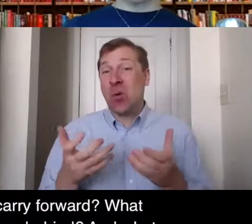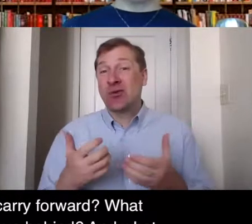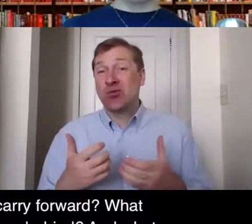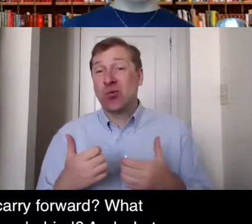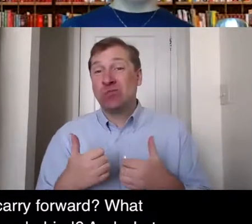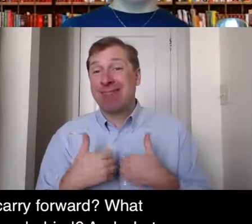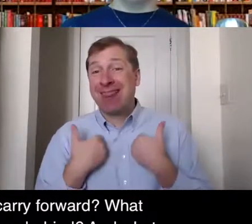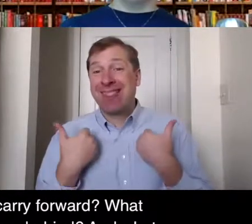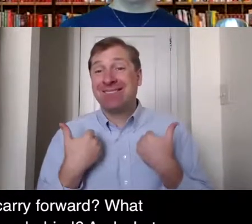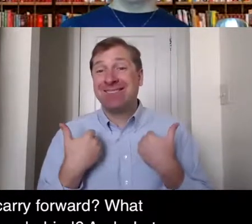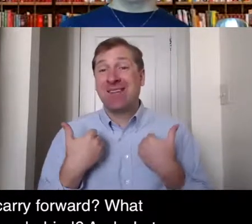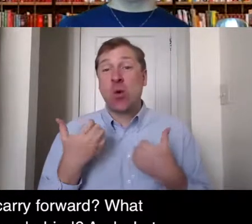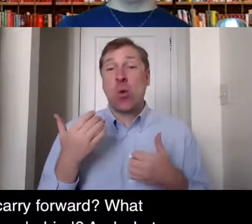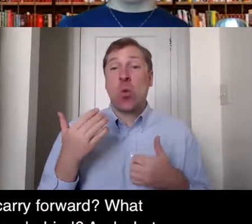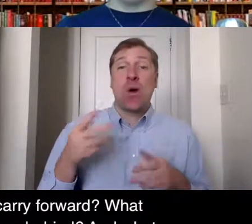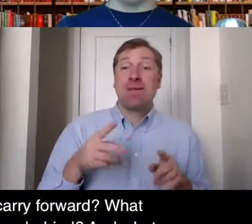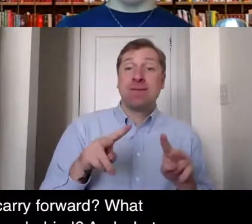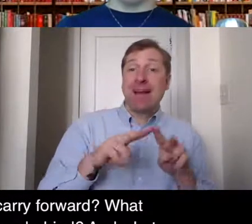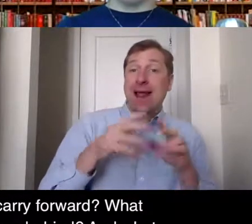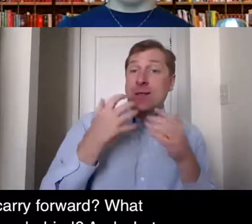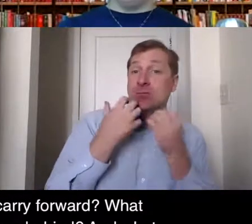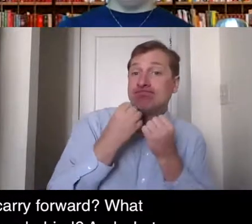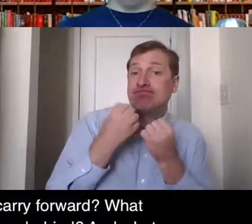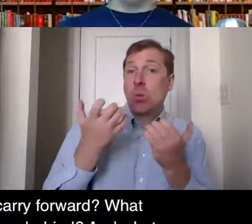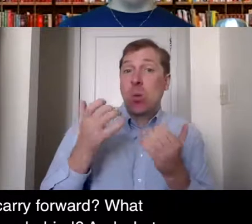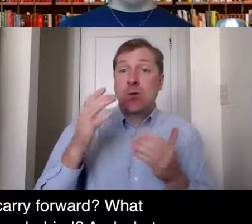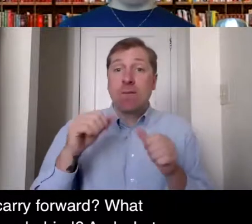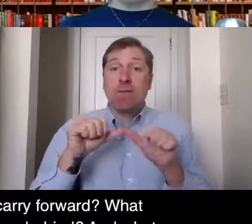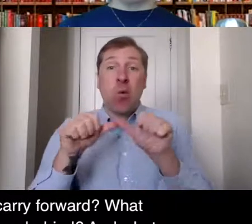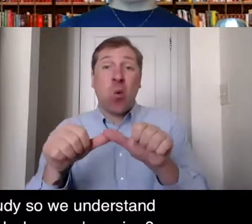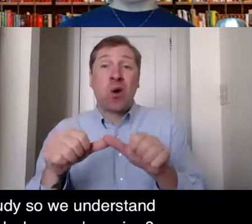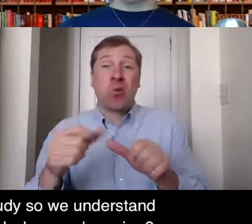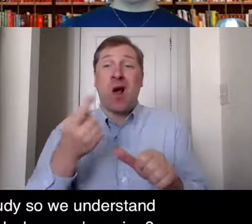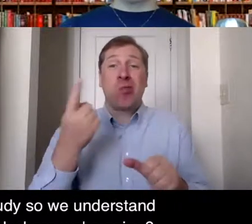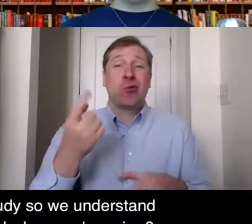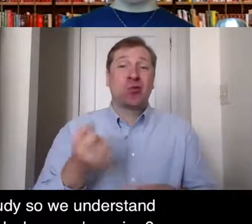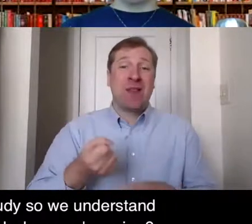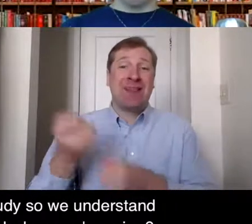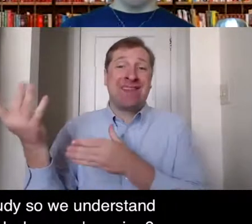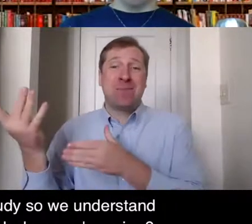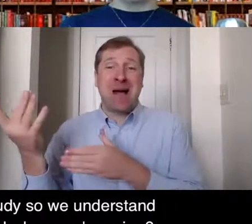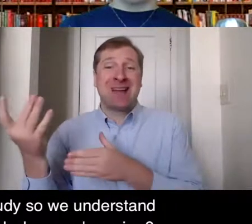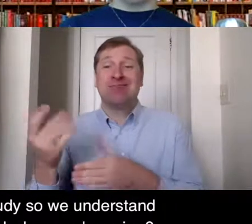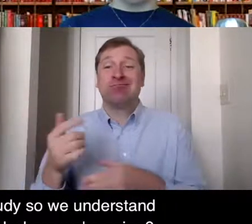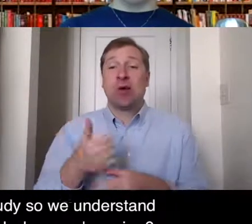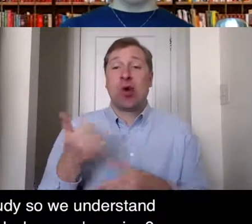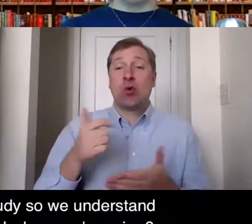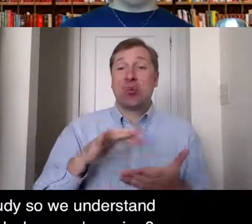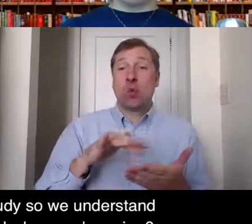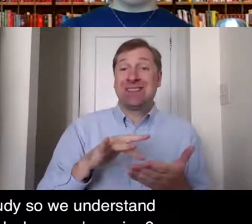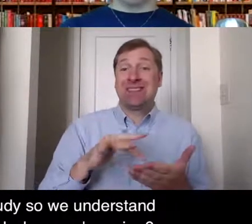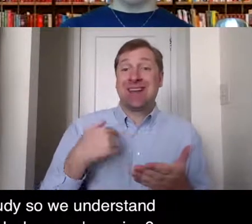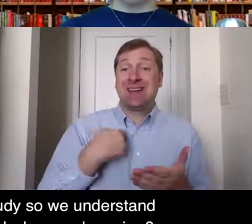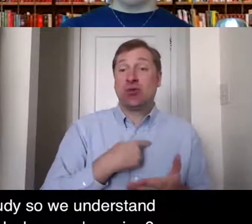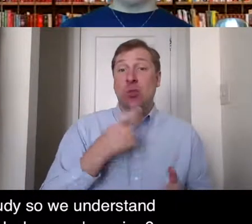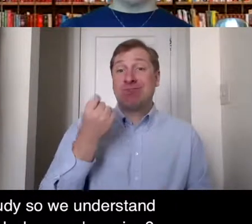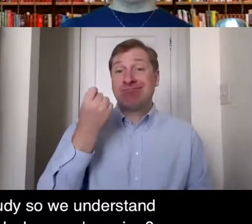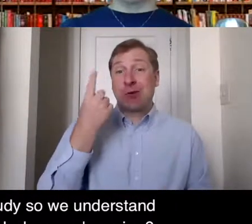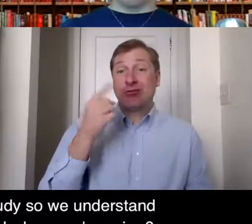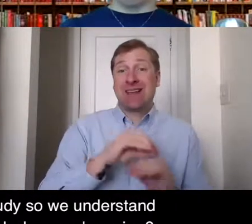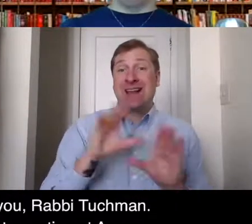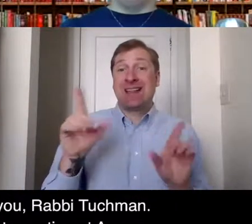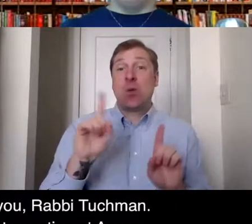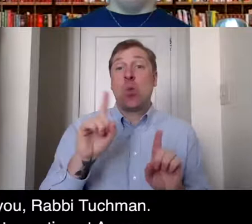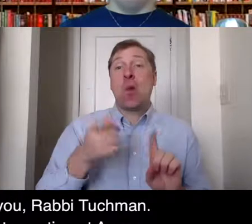the things that we carry forward? What are the things that we leave behind? And what are the things that we study so that we understand where we come from and